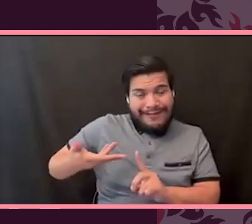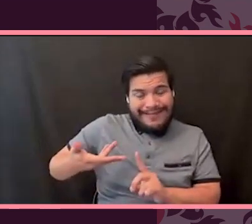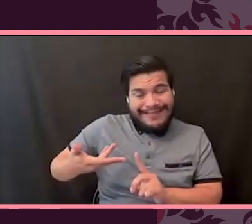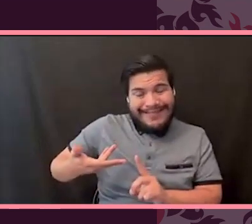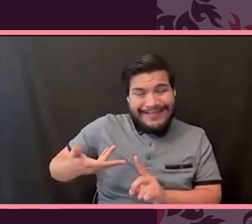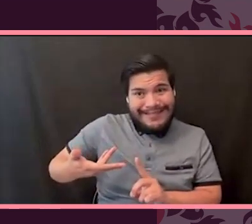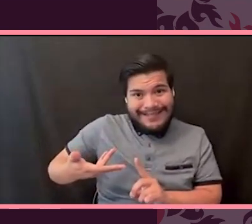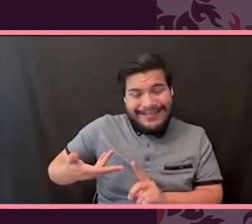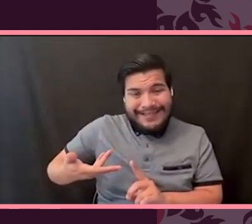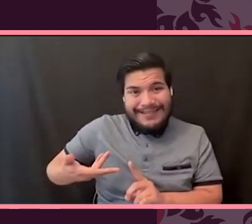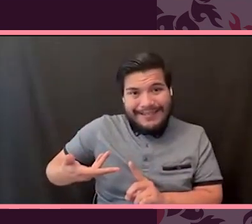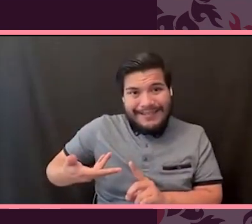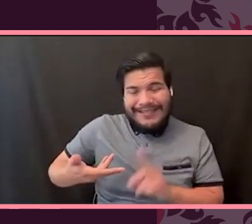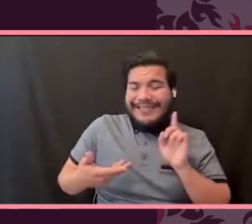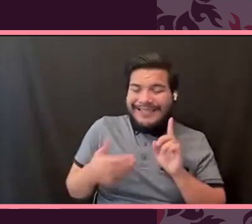It's